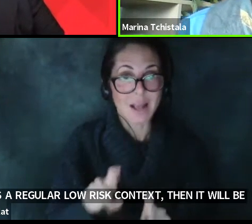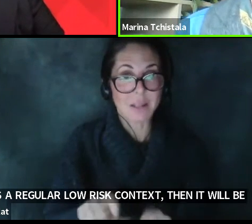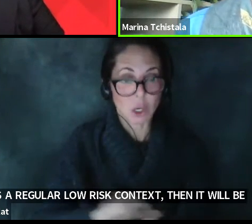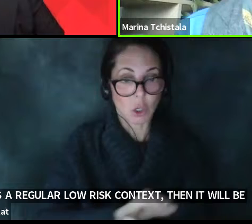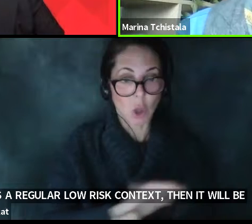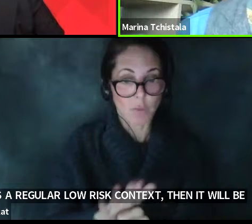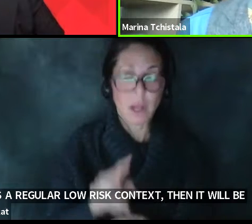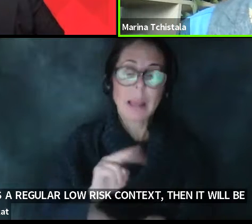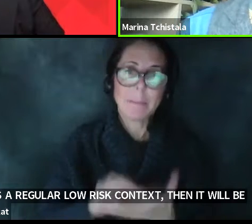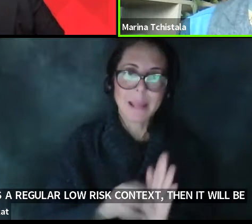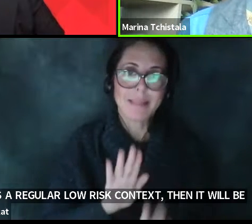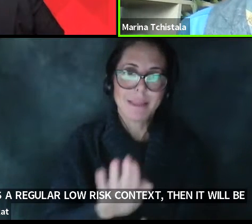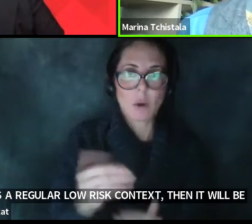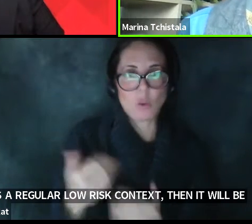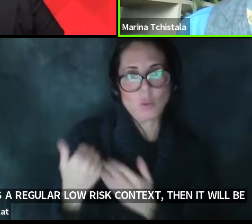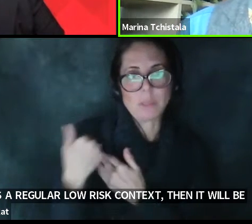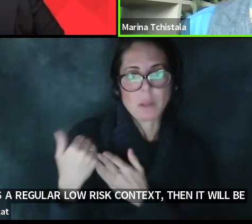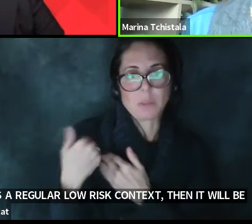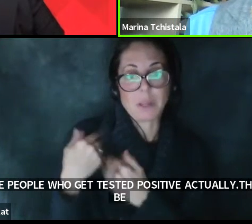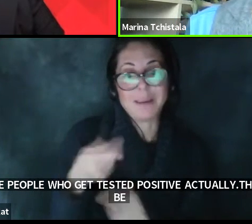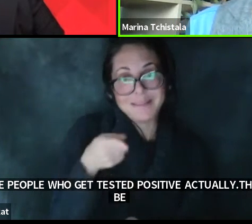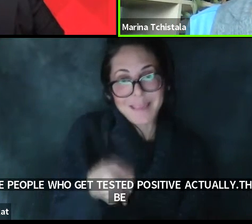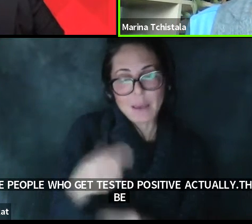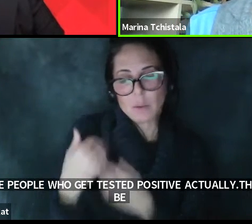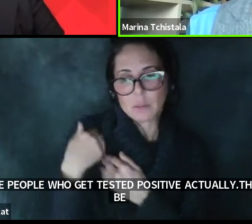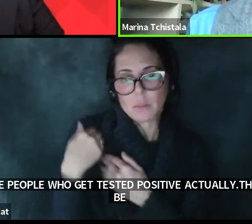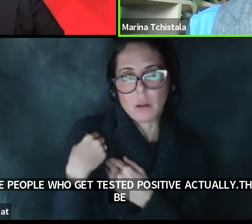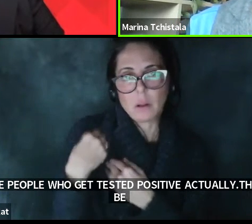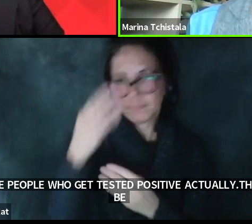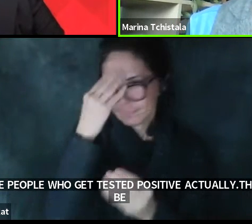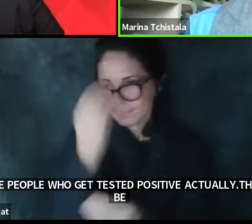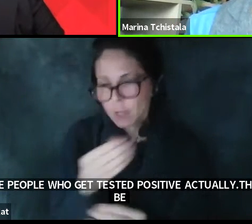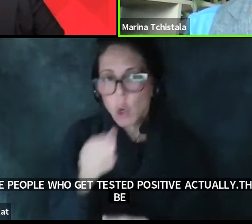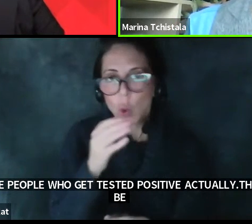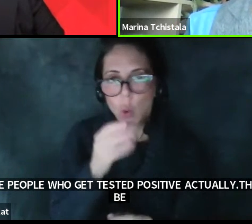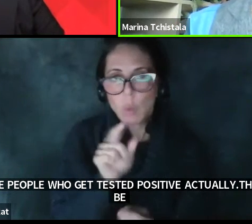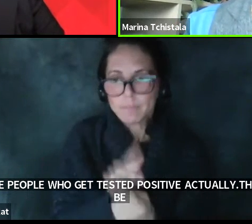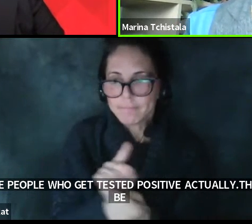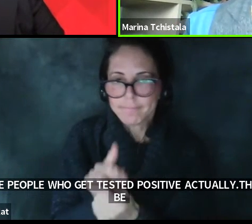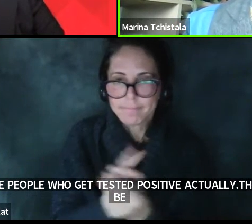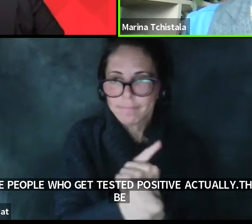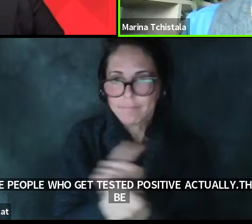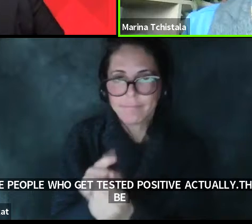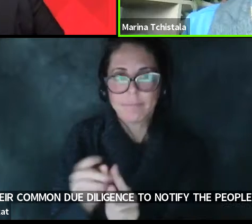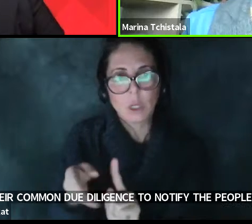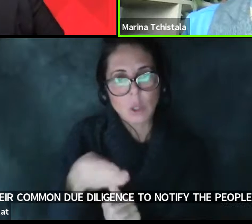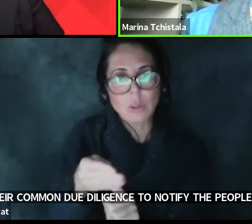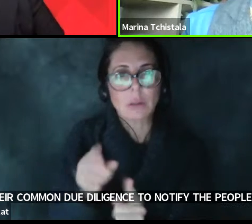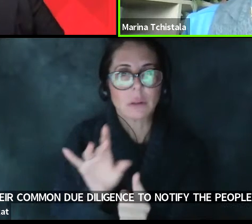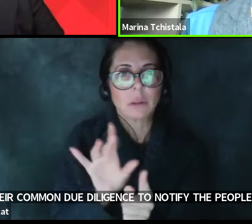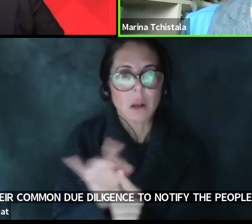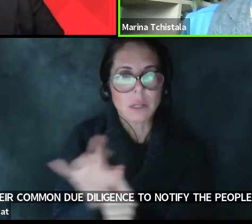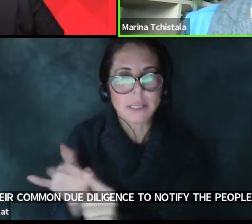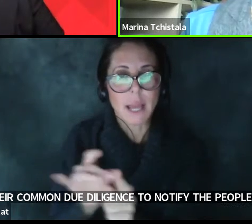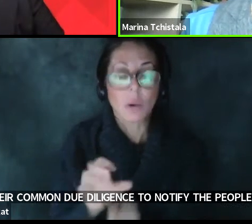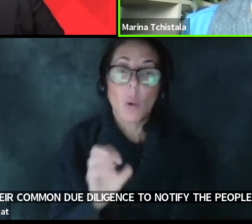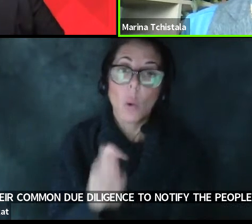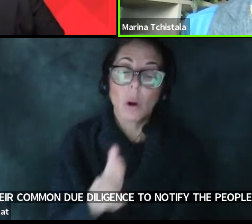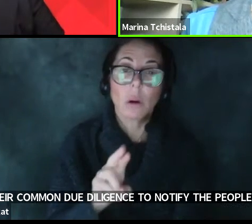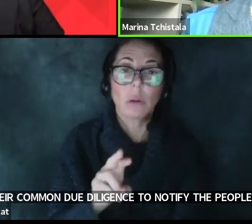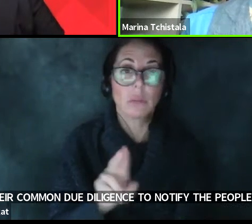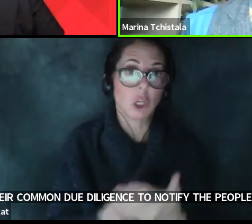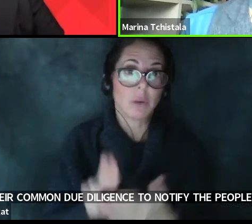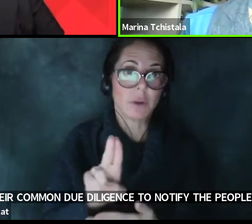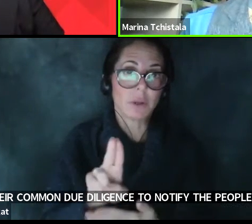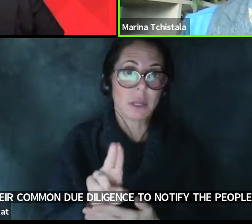due diligence to notify the people they've been in contact, or the York University will notify. But as I said,